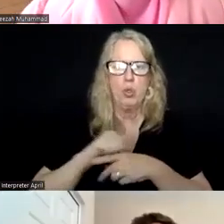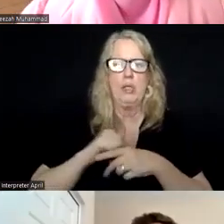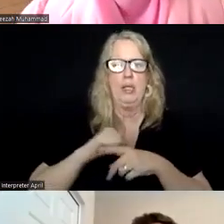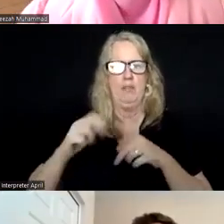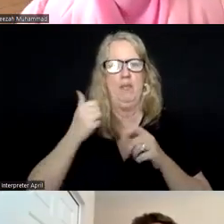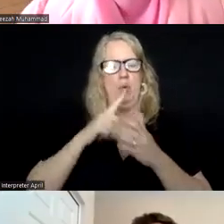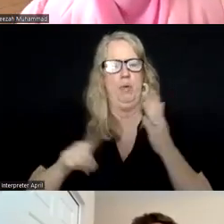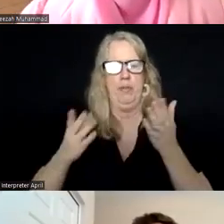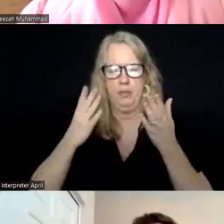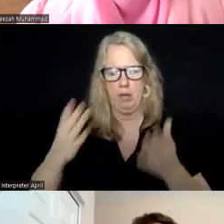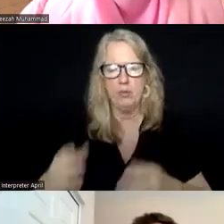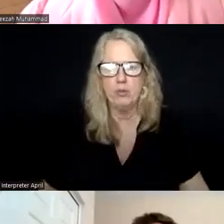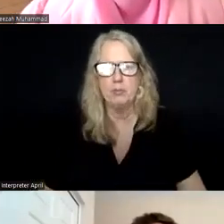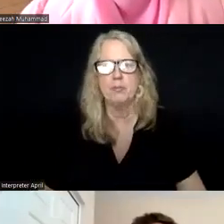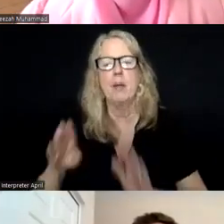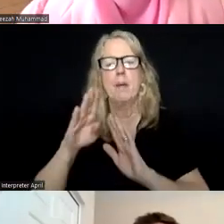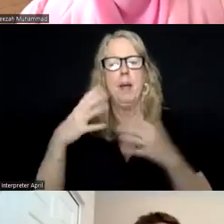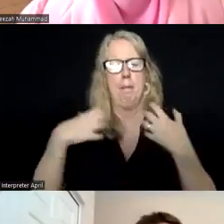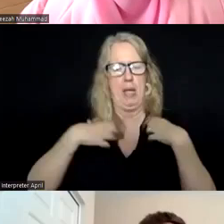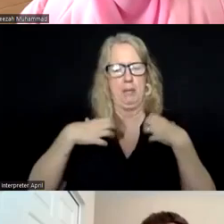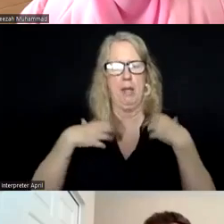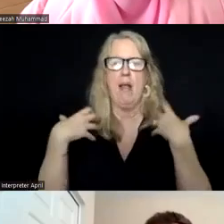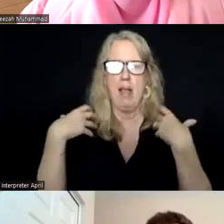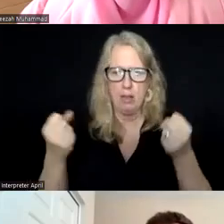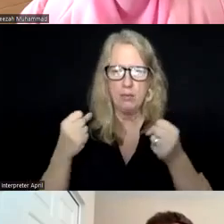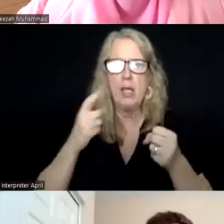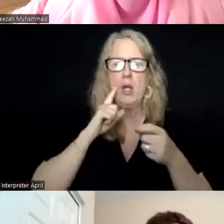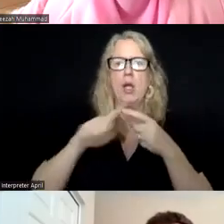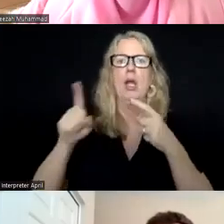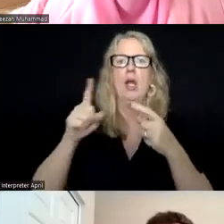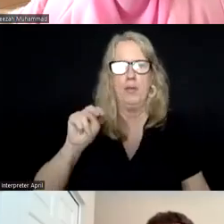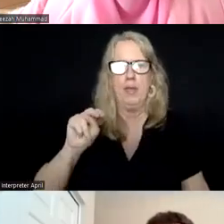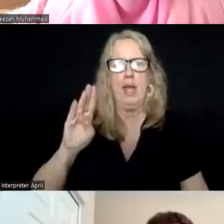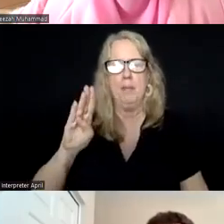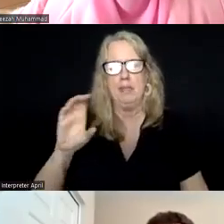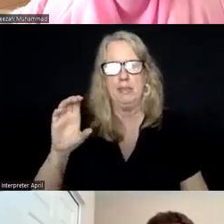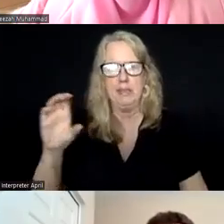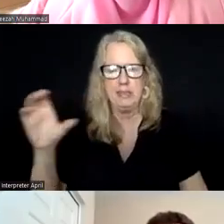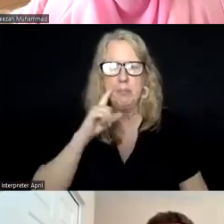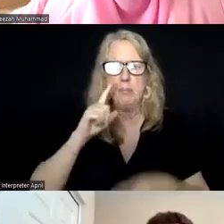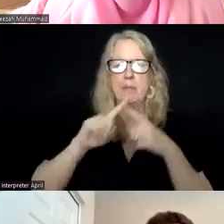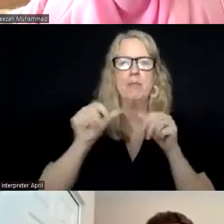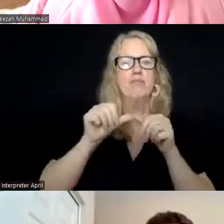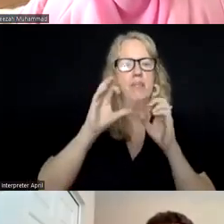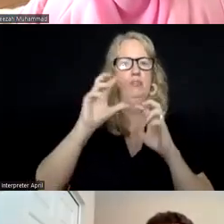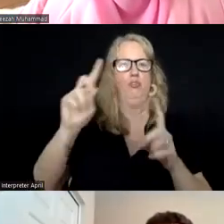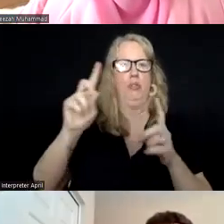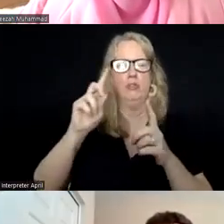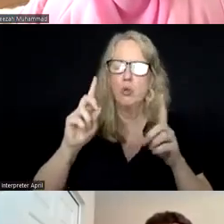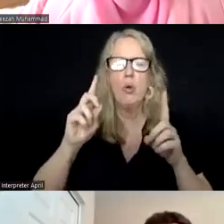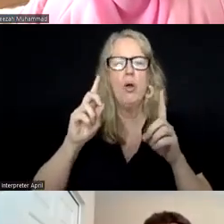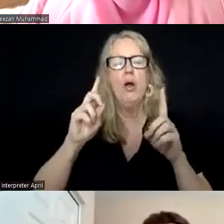does offer. Backpack Healthcare is currently accredited with the NBCC to be a continuing education provider, and we're